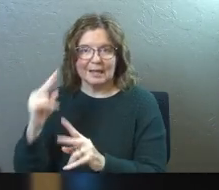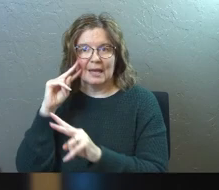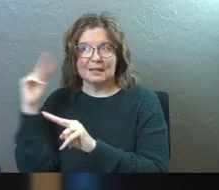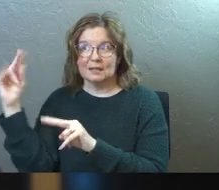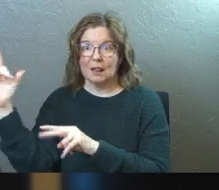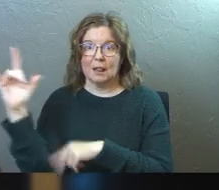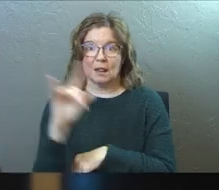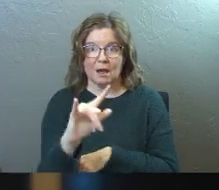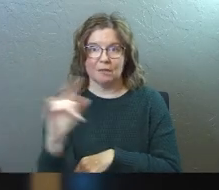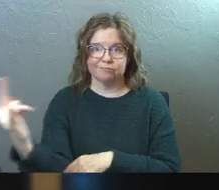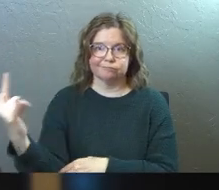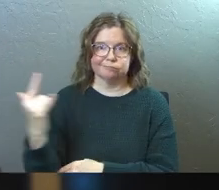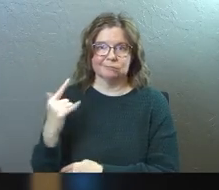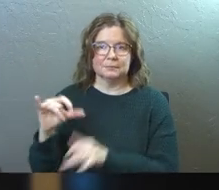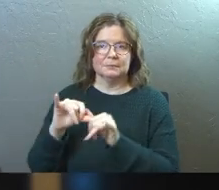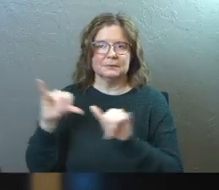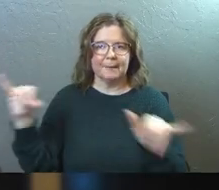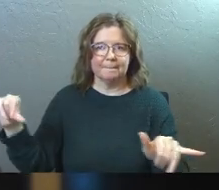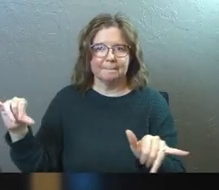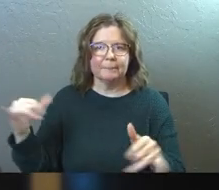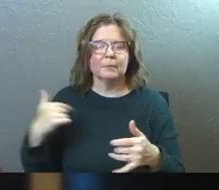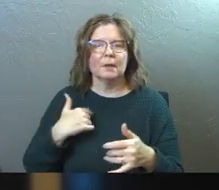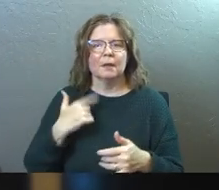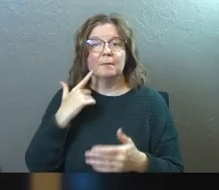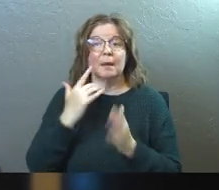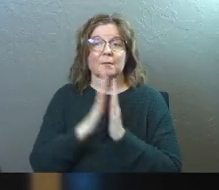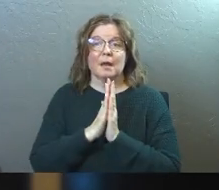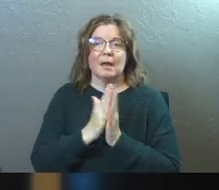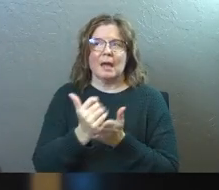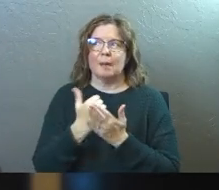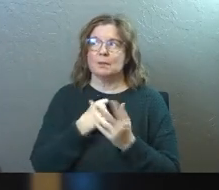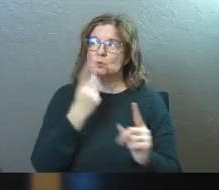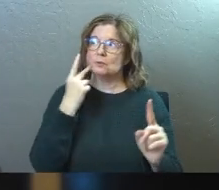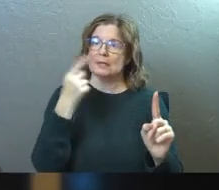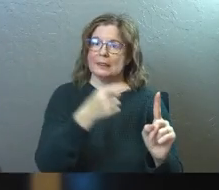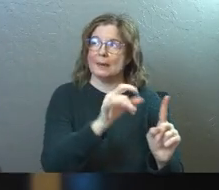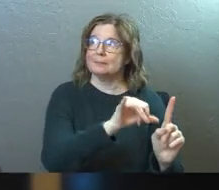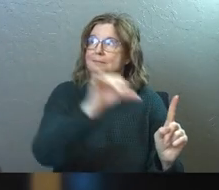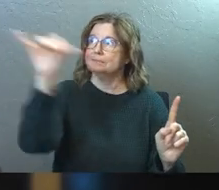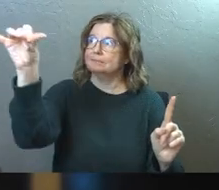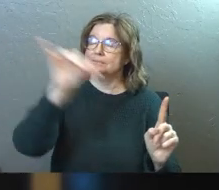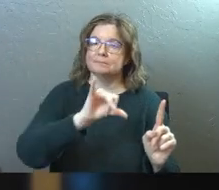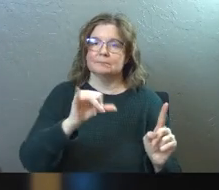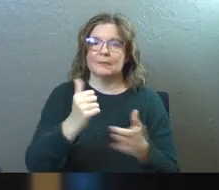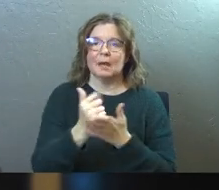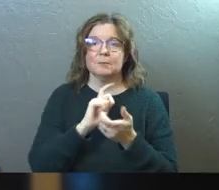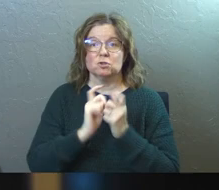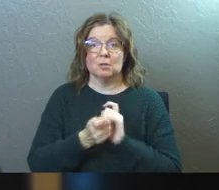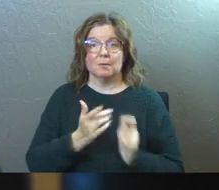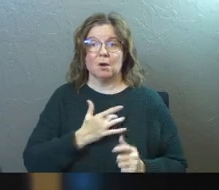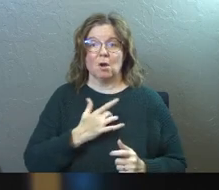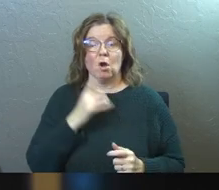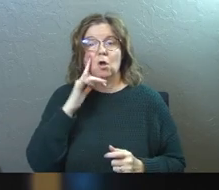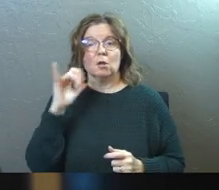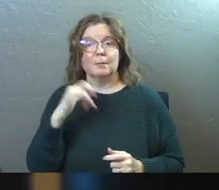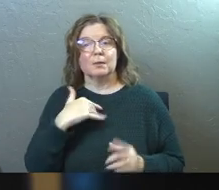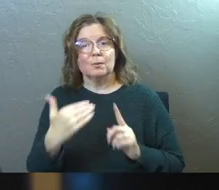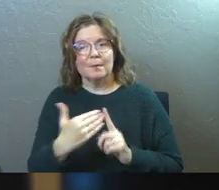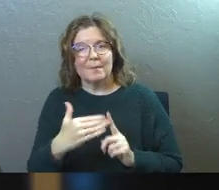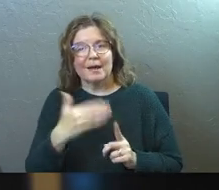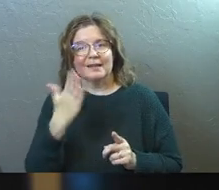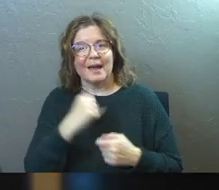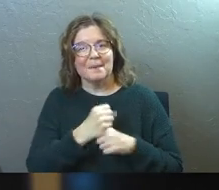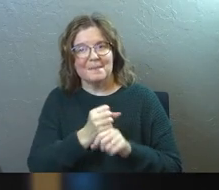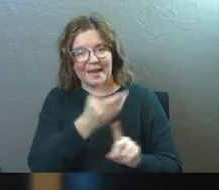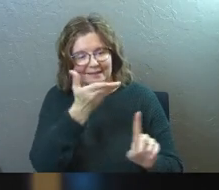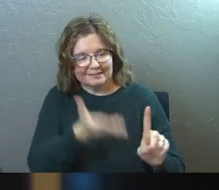am by you, God. And so maybe that's your prayer. And I know it sounds silly, but if maybe you're looking for a place to start in that space of, God, help me change my heart, what that look like, be reminded that